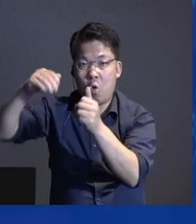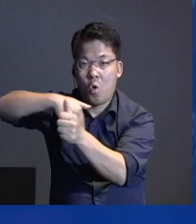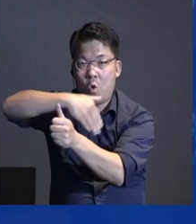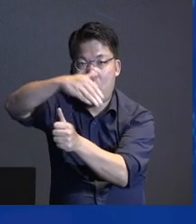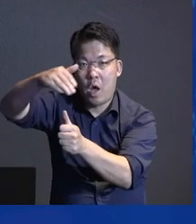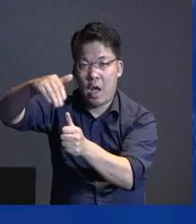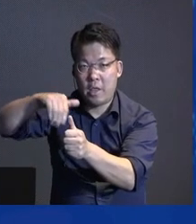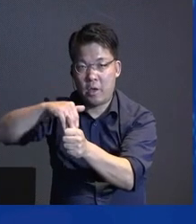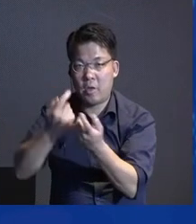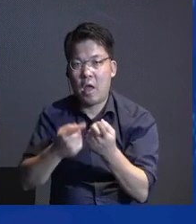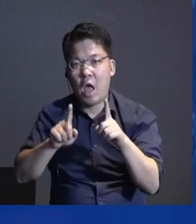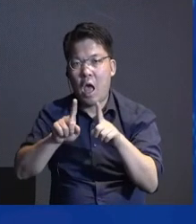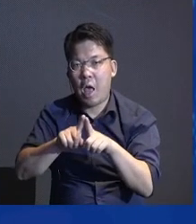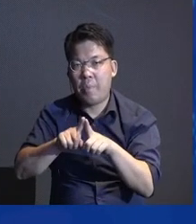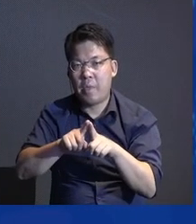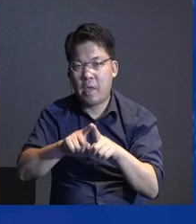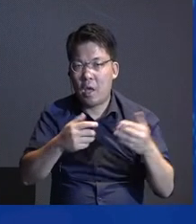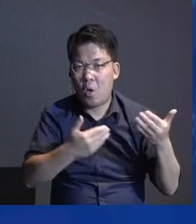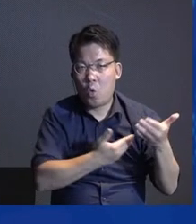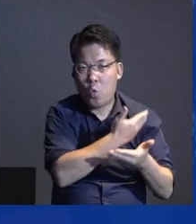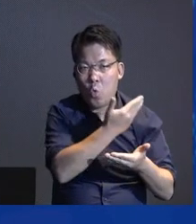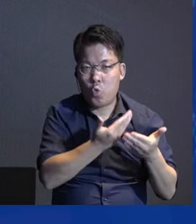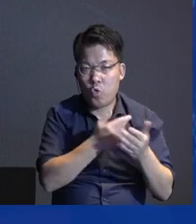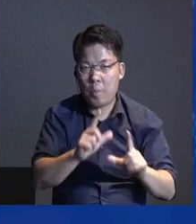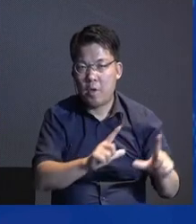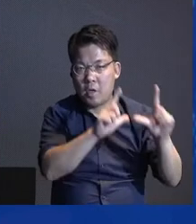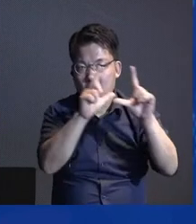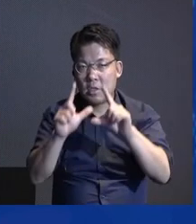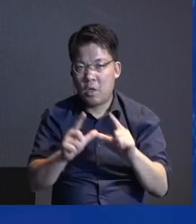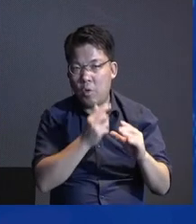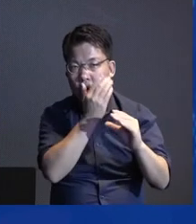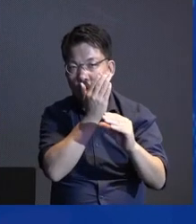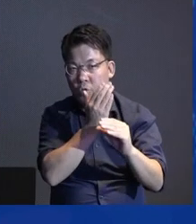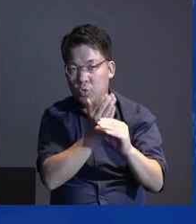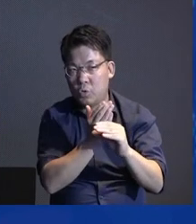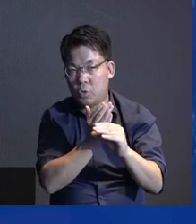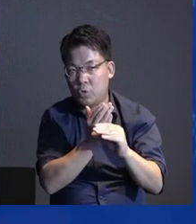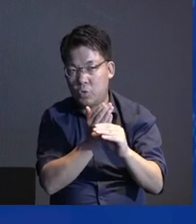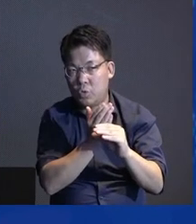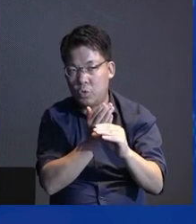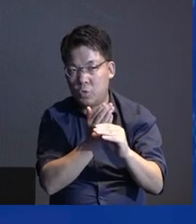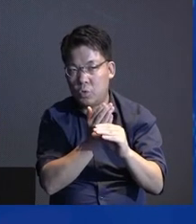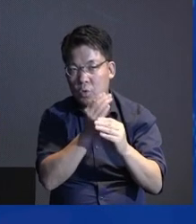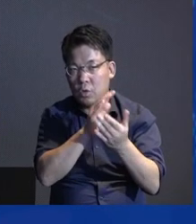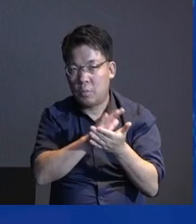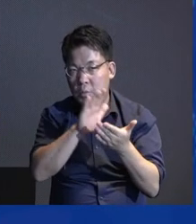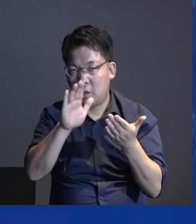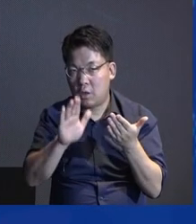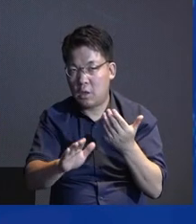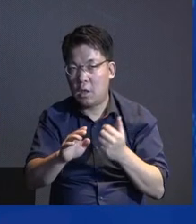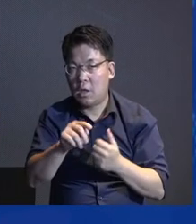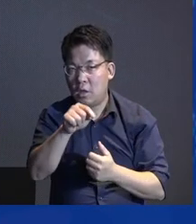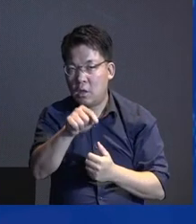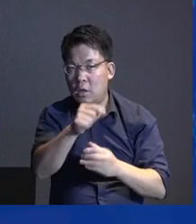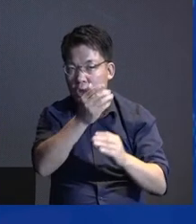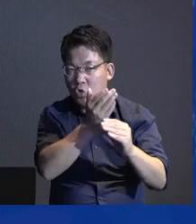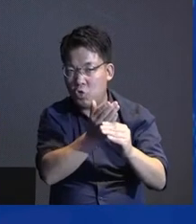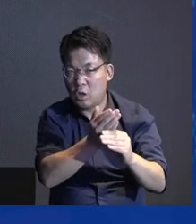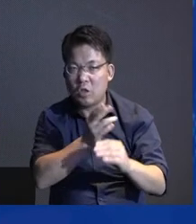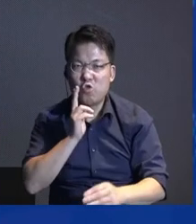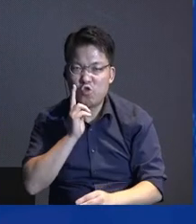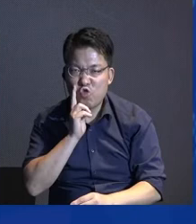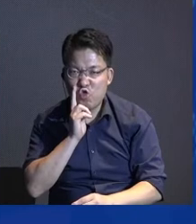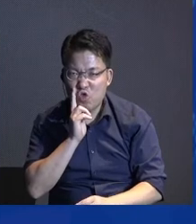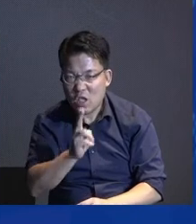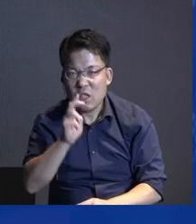person's environment and community, people with severe dementia can continue to live as one person. They are not